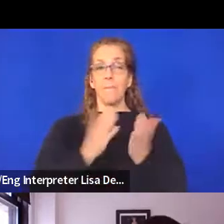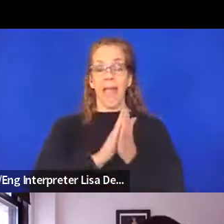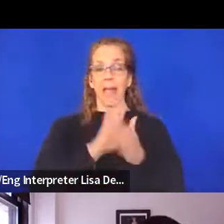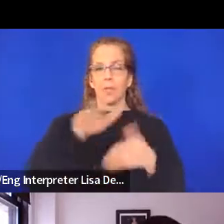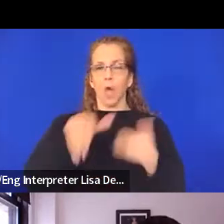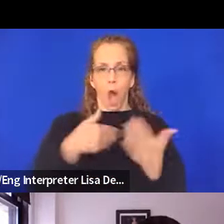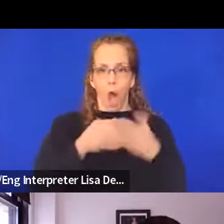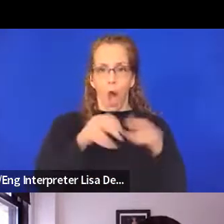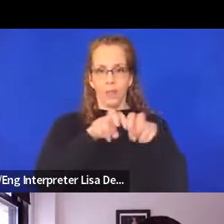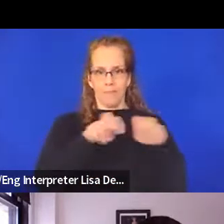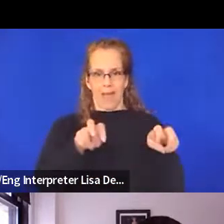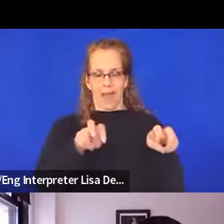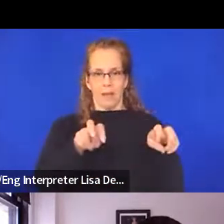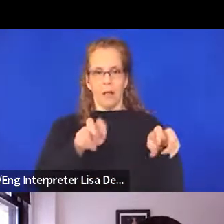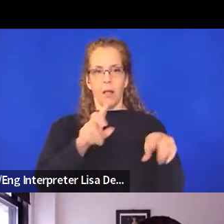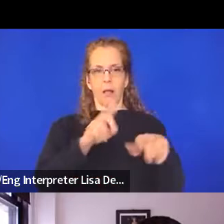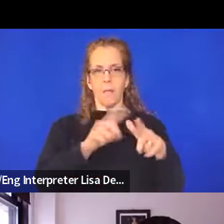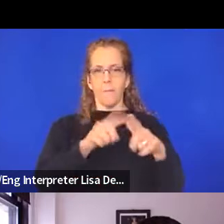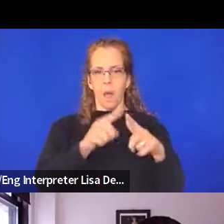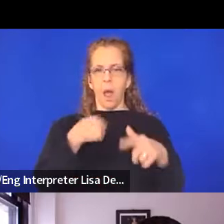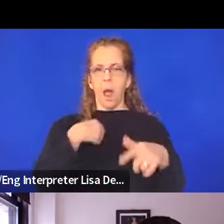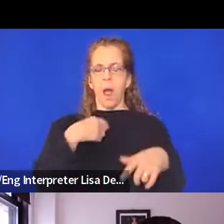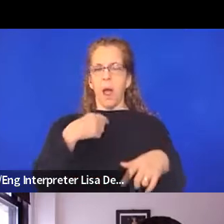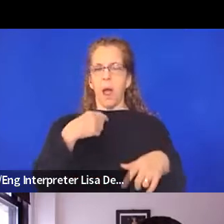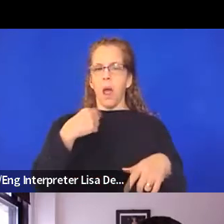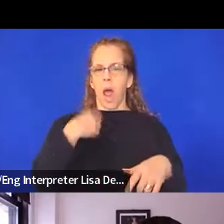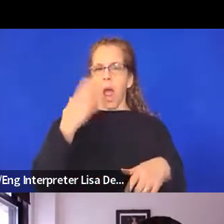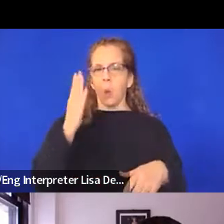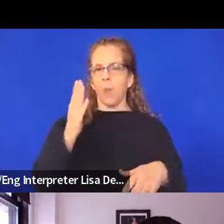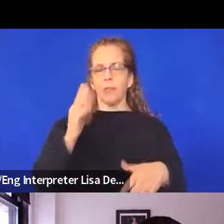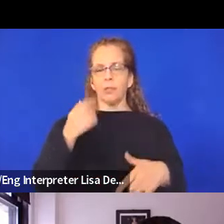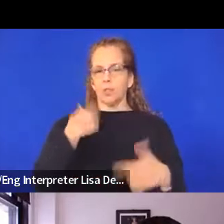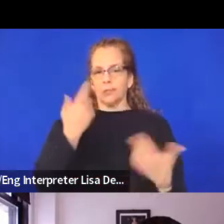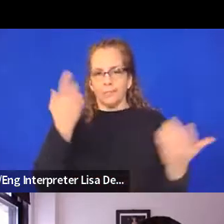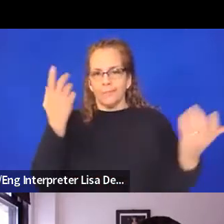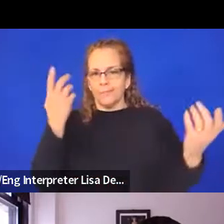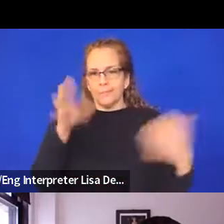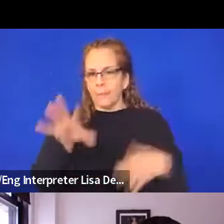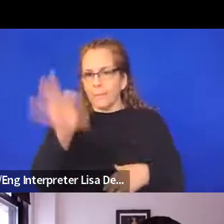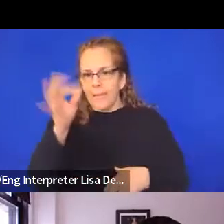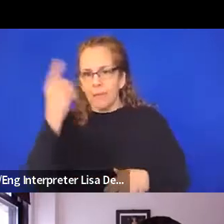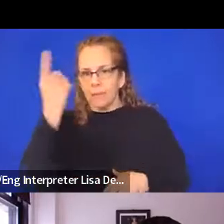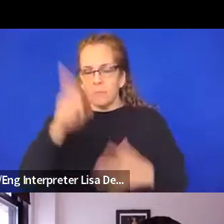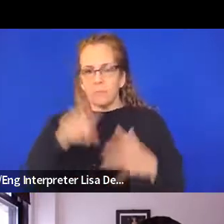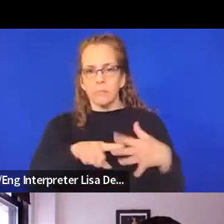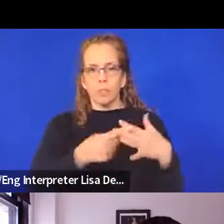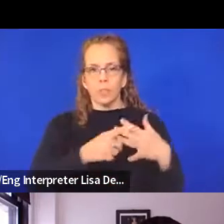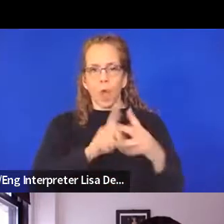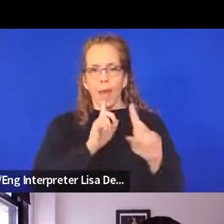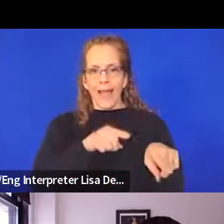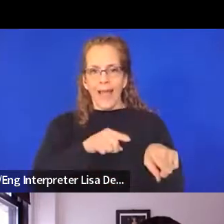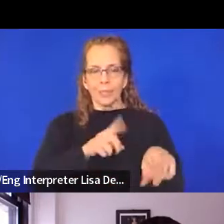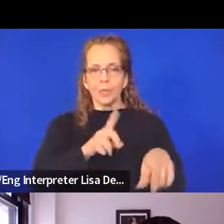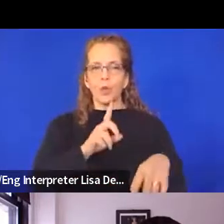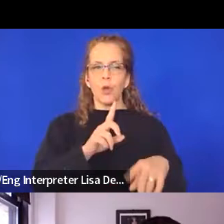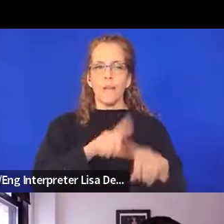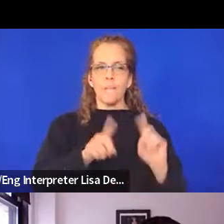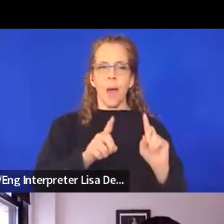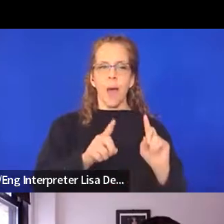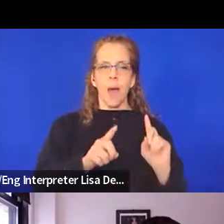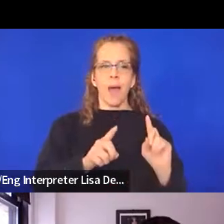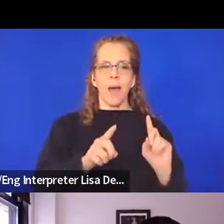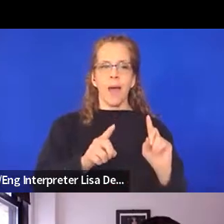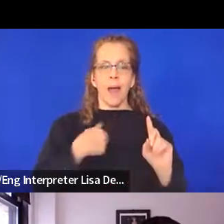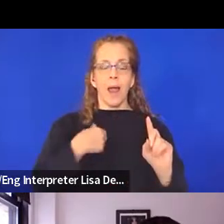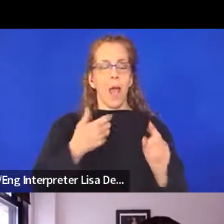sort of go in a popcorn. So I will arbitrarily designate someone to begin, but this is a question that I would love to hear